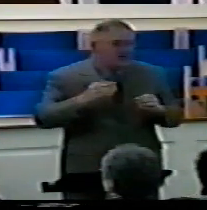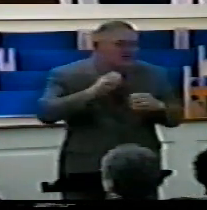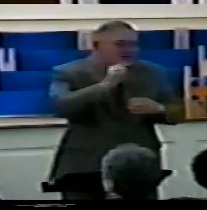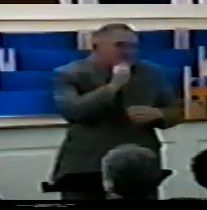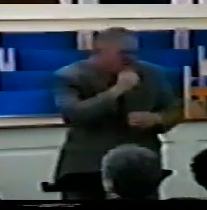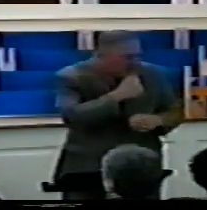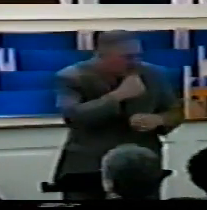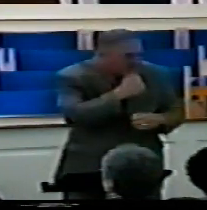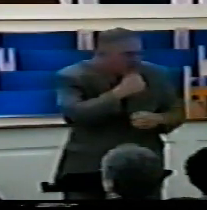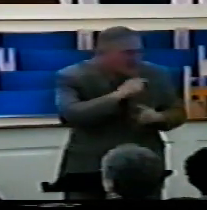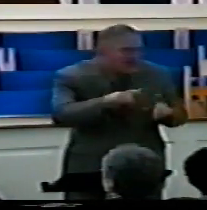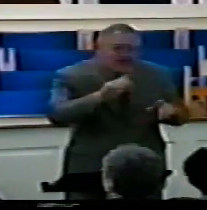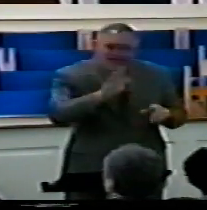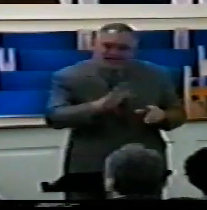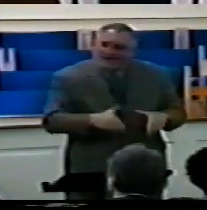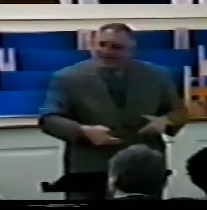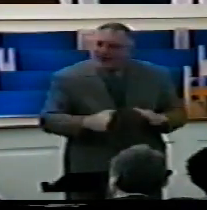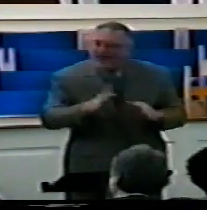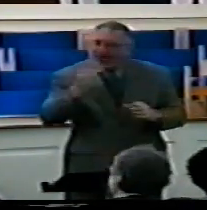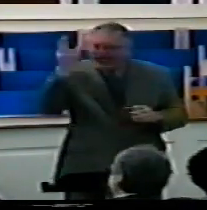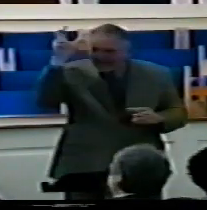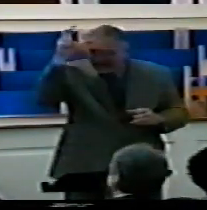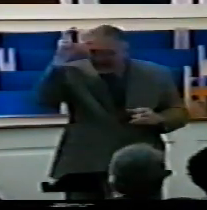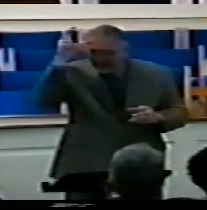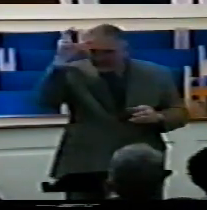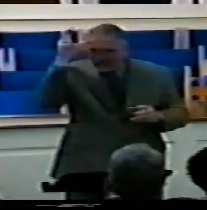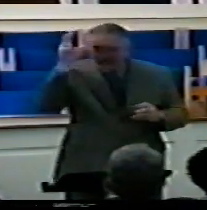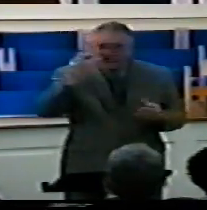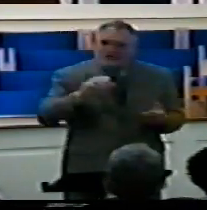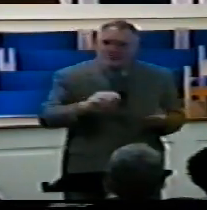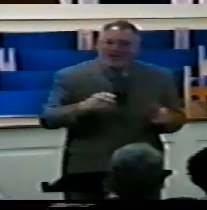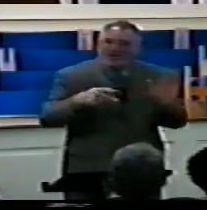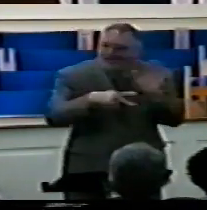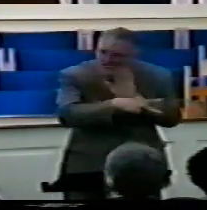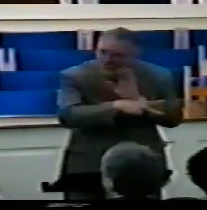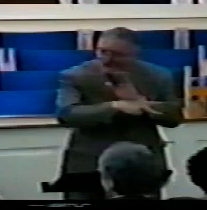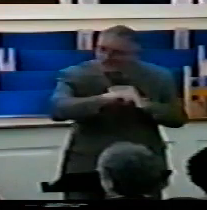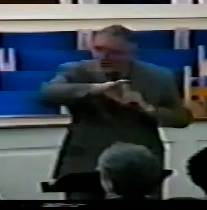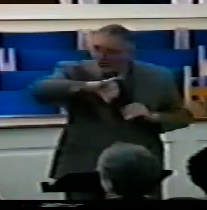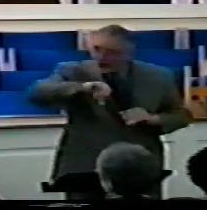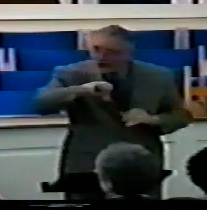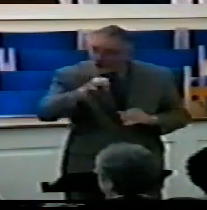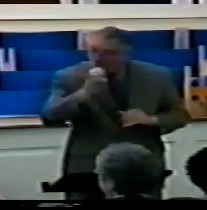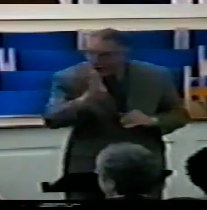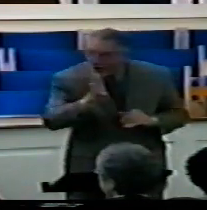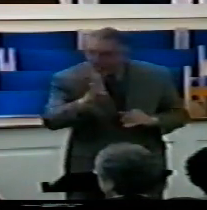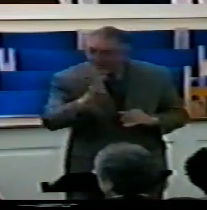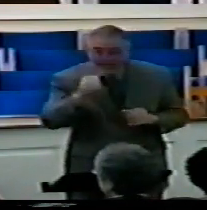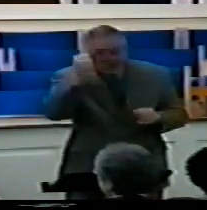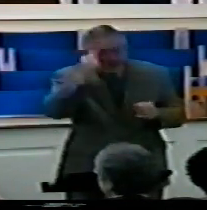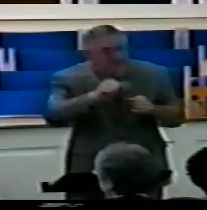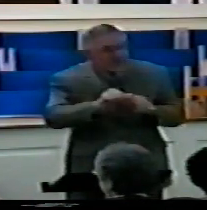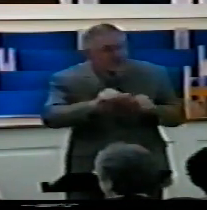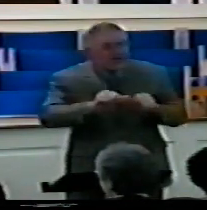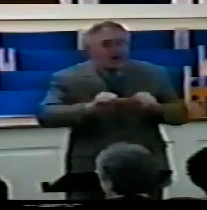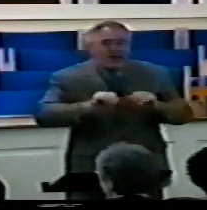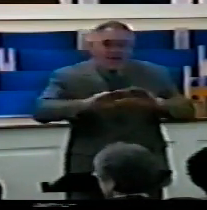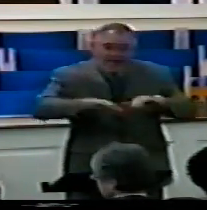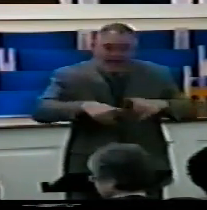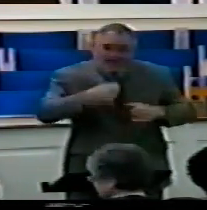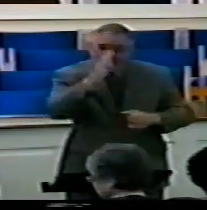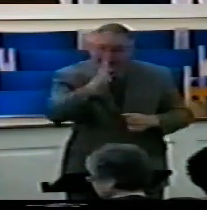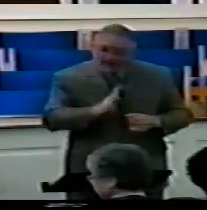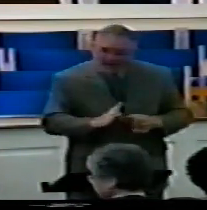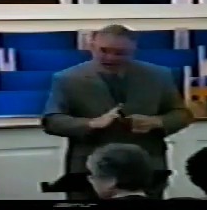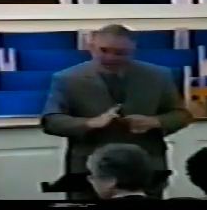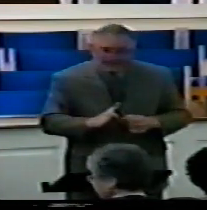the devil take his life, because the life and death is in the hand of my Father. Amen? In the hand of my Father, and I thank God for that. But he allowed Job